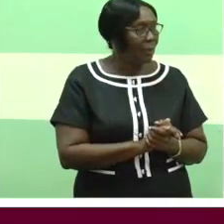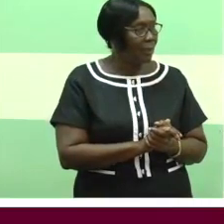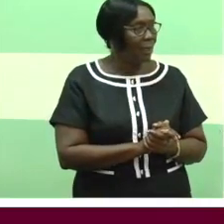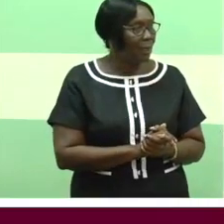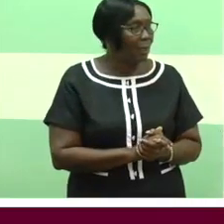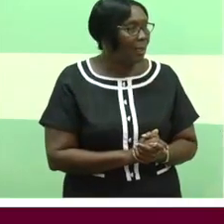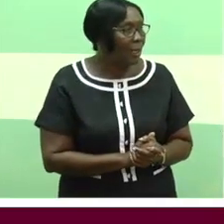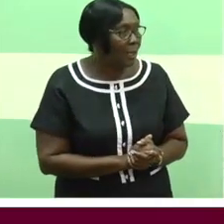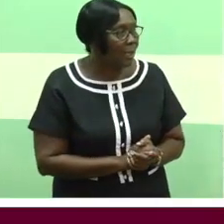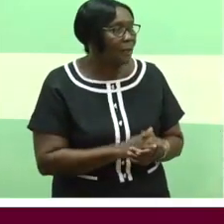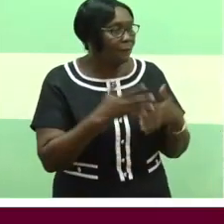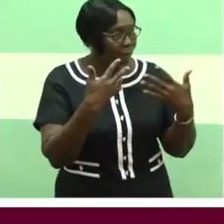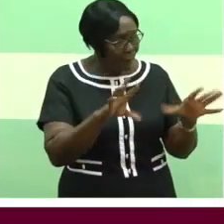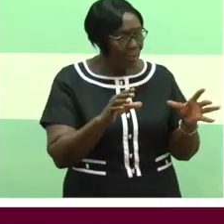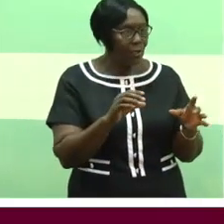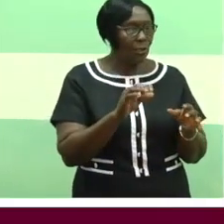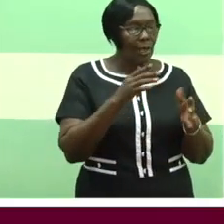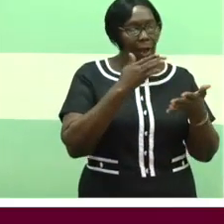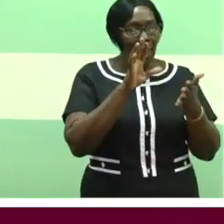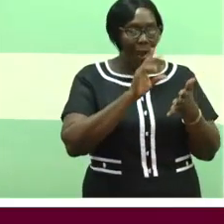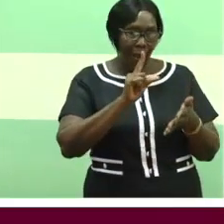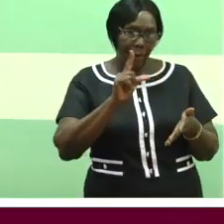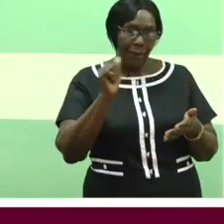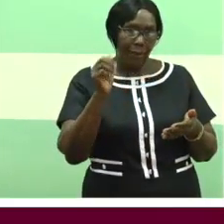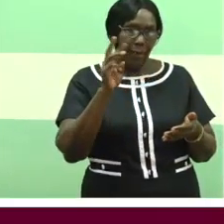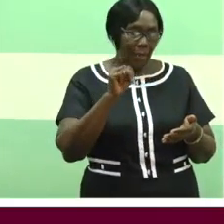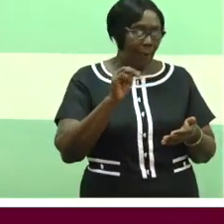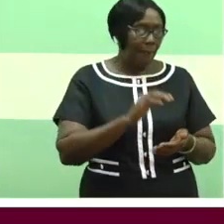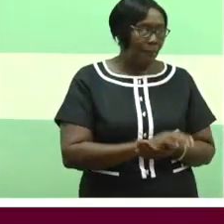of these that have already been laminated